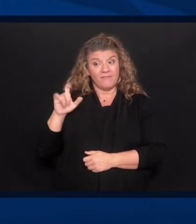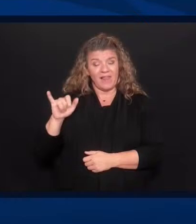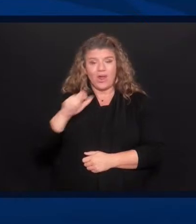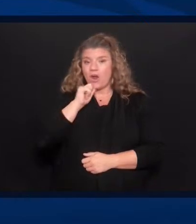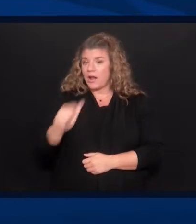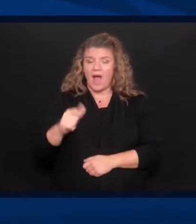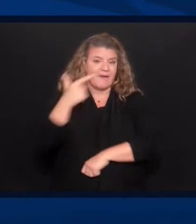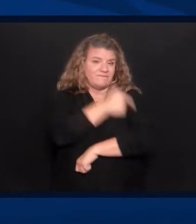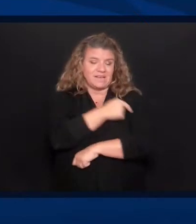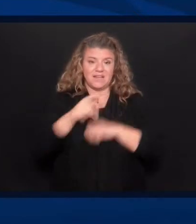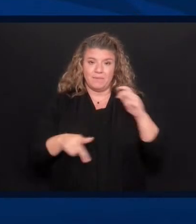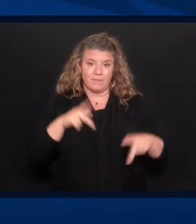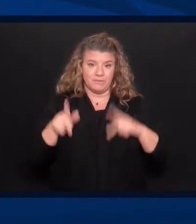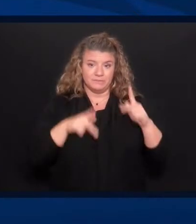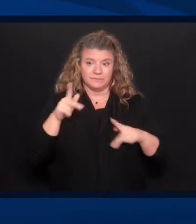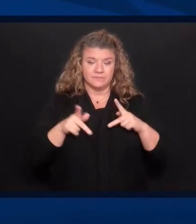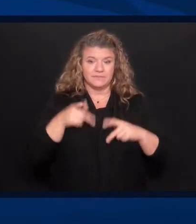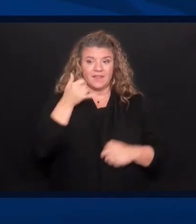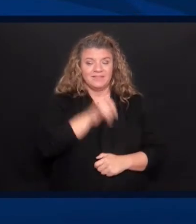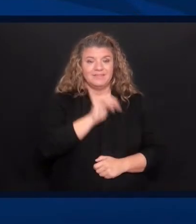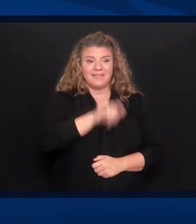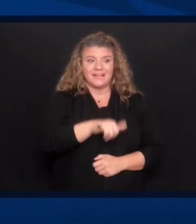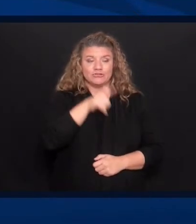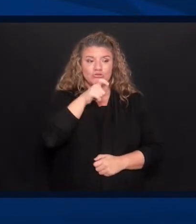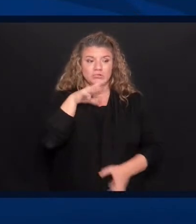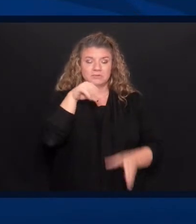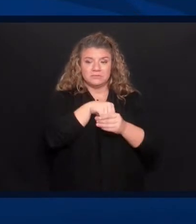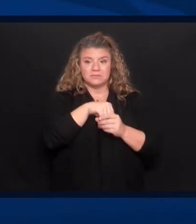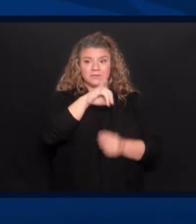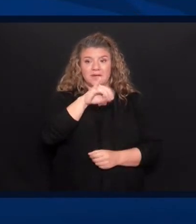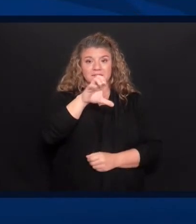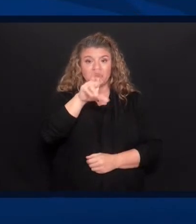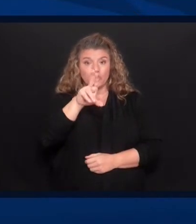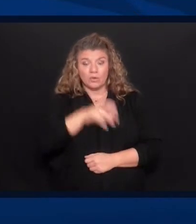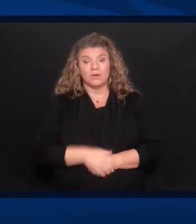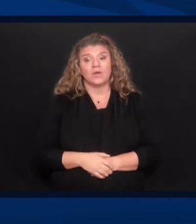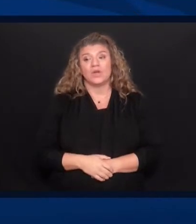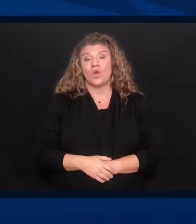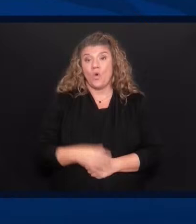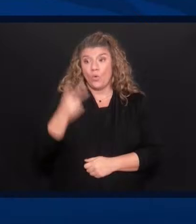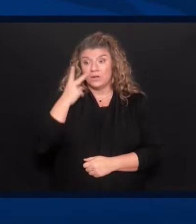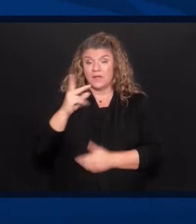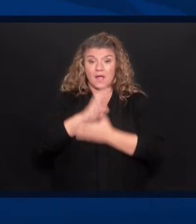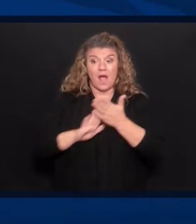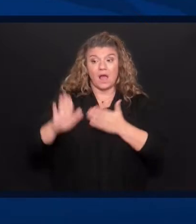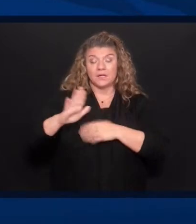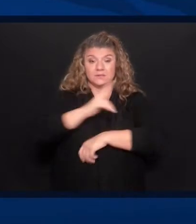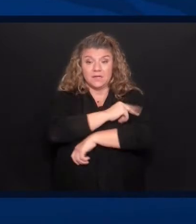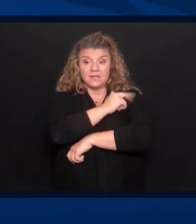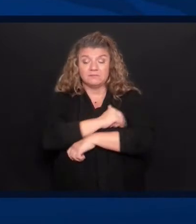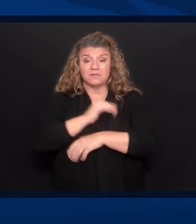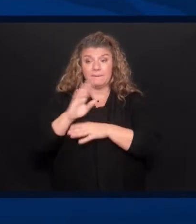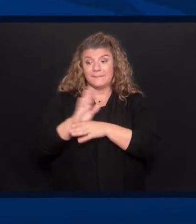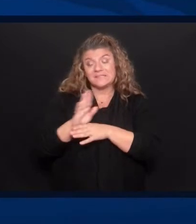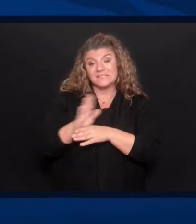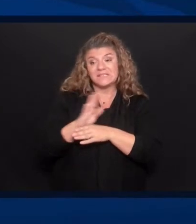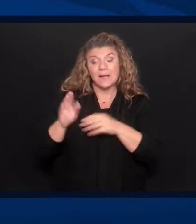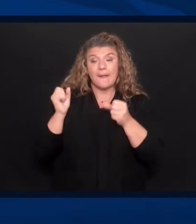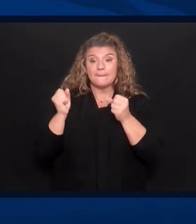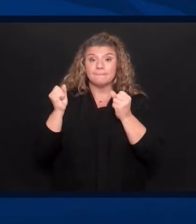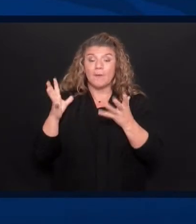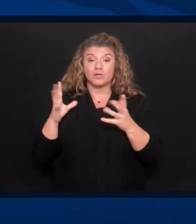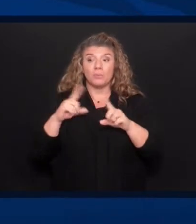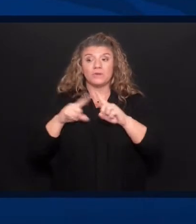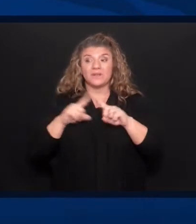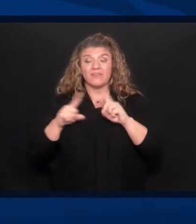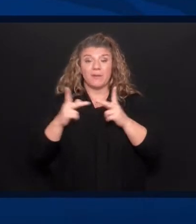unvaccinated individuals, especially those in the ICU. Now, Governor, we're seeing colleges, hospitals, businesses, multiple